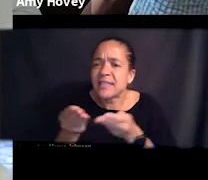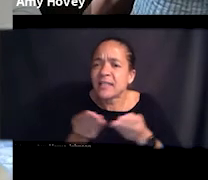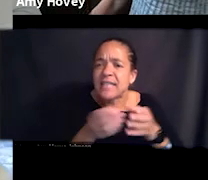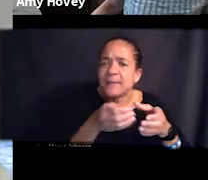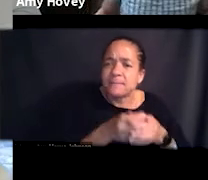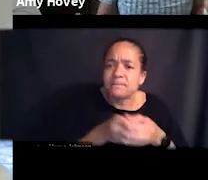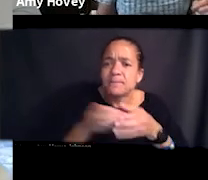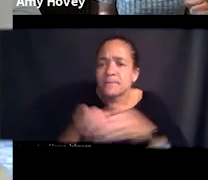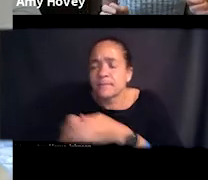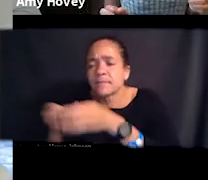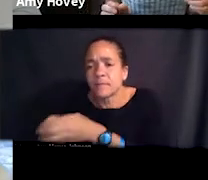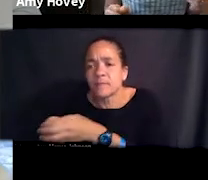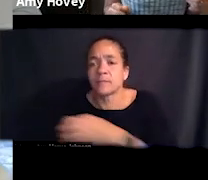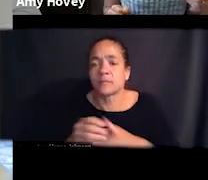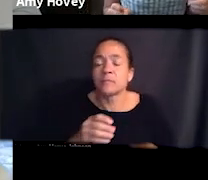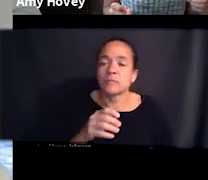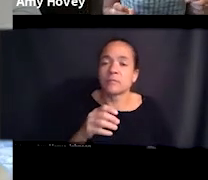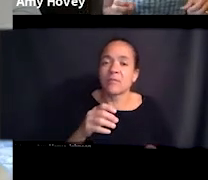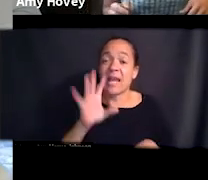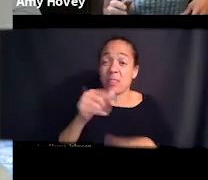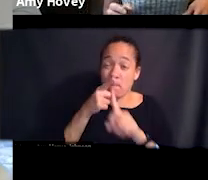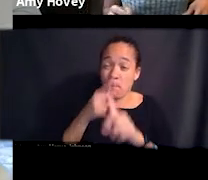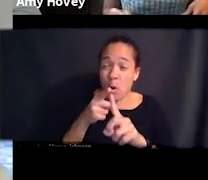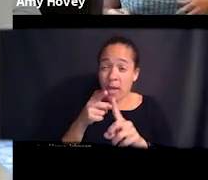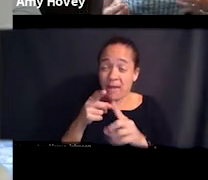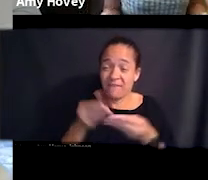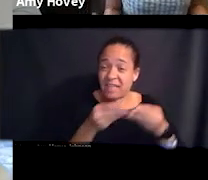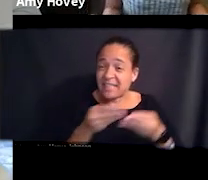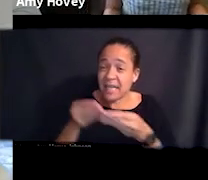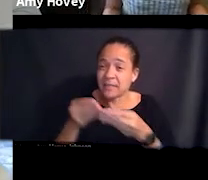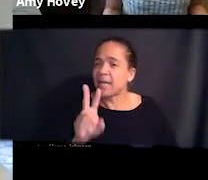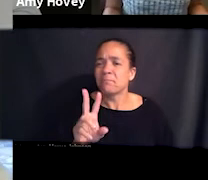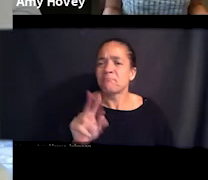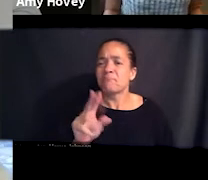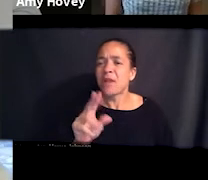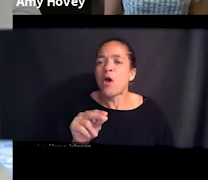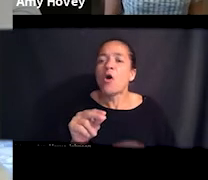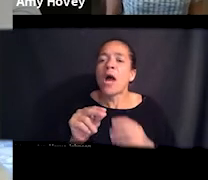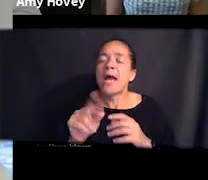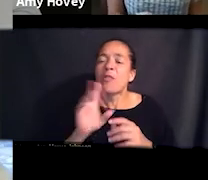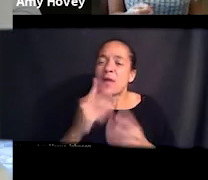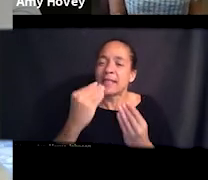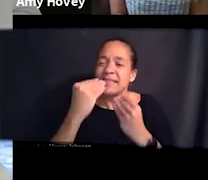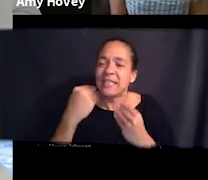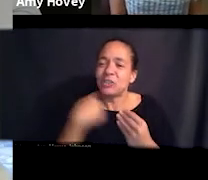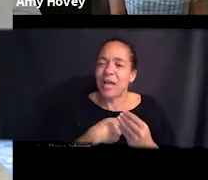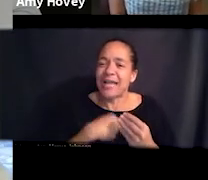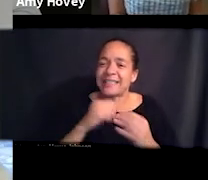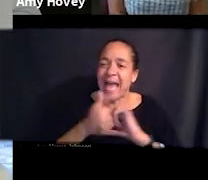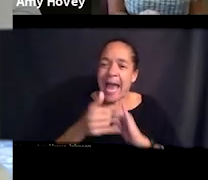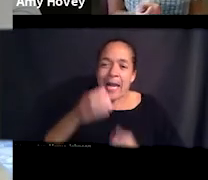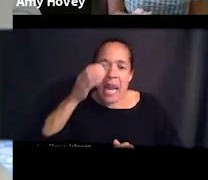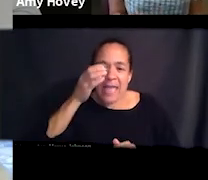really a little bit less about facilitation and a little bit more on how to really listen, how to meet people where they